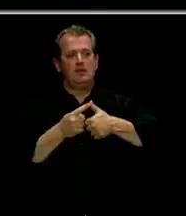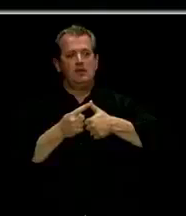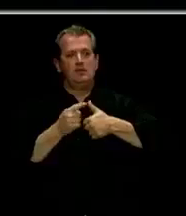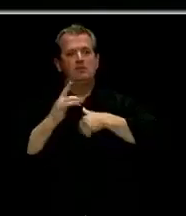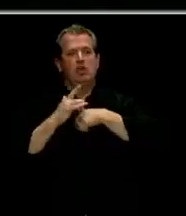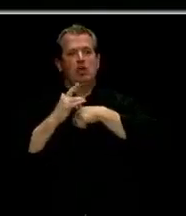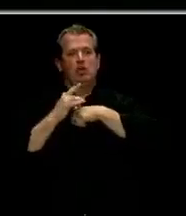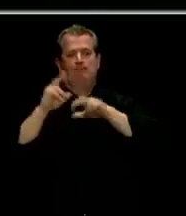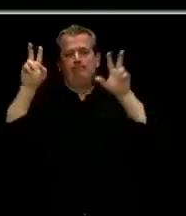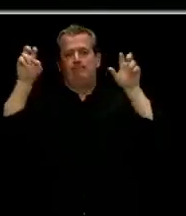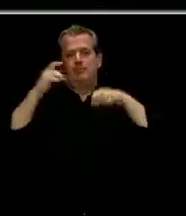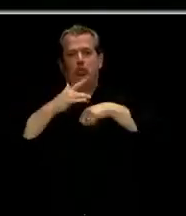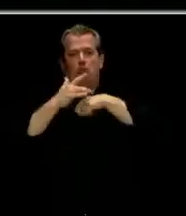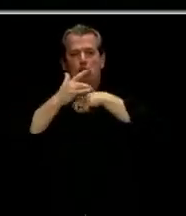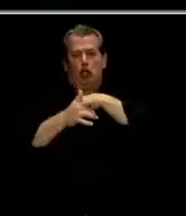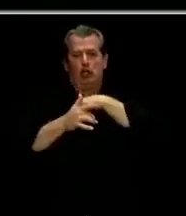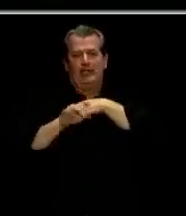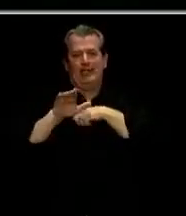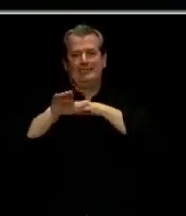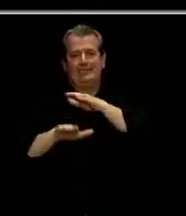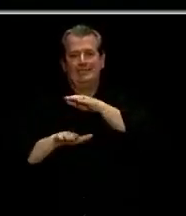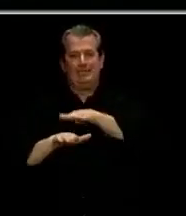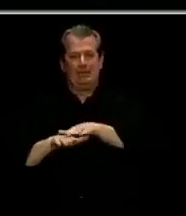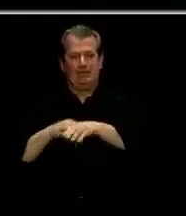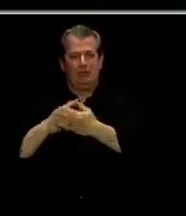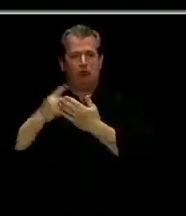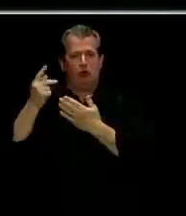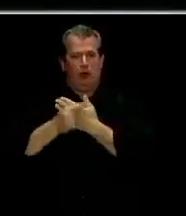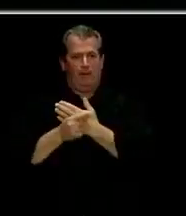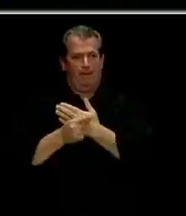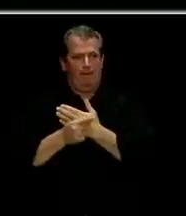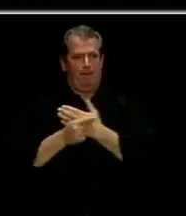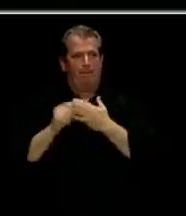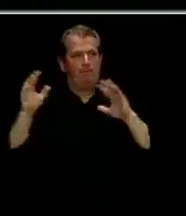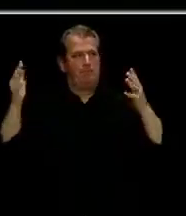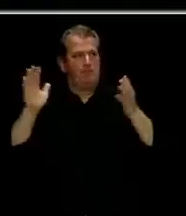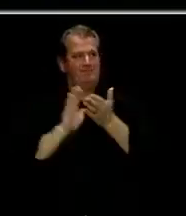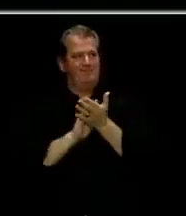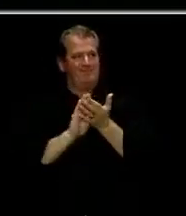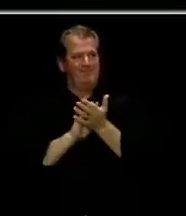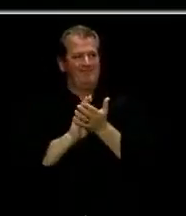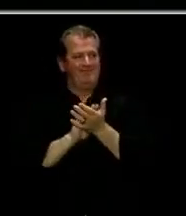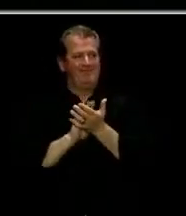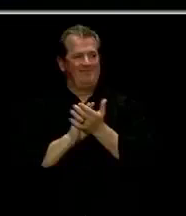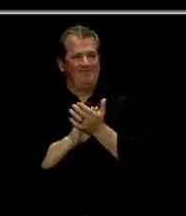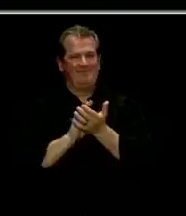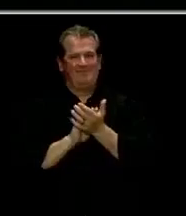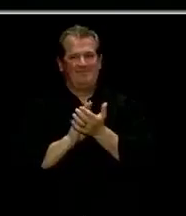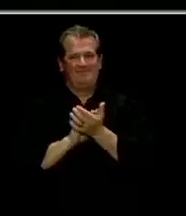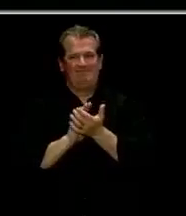steps program. So this is one of my favorite programs. It's a program for,